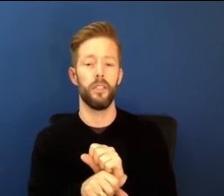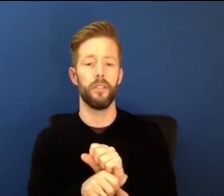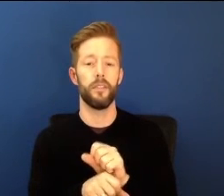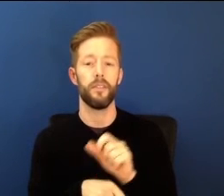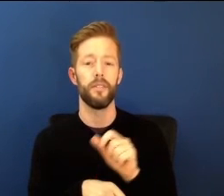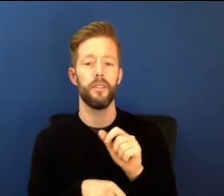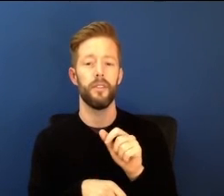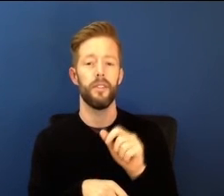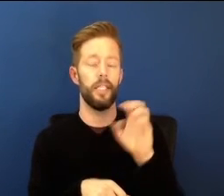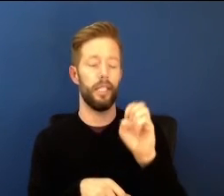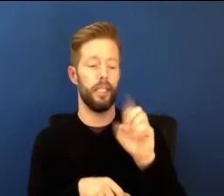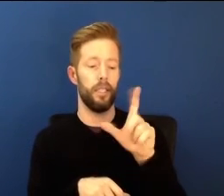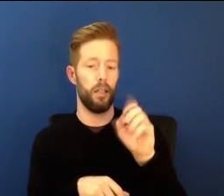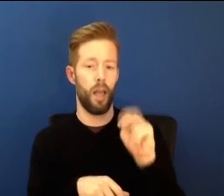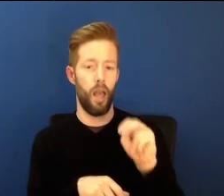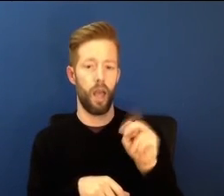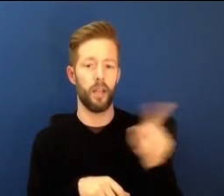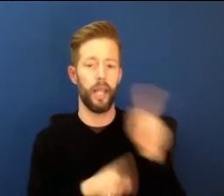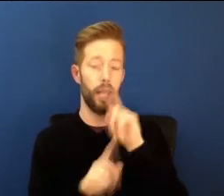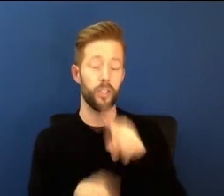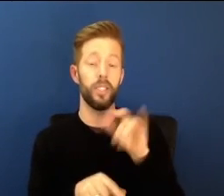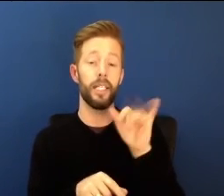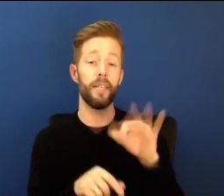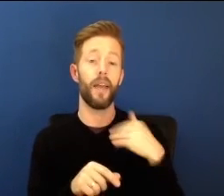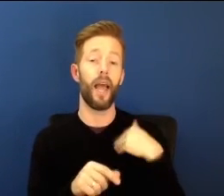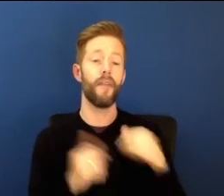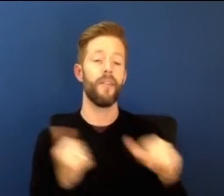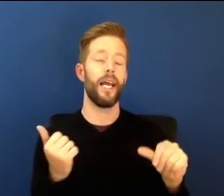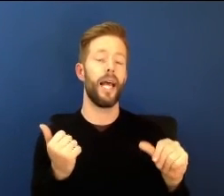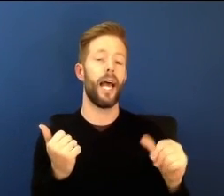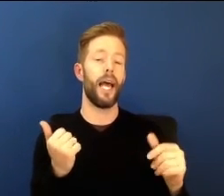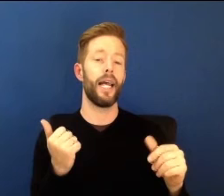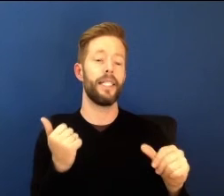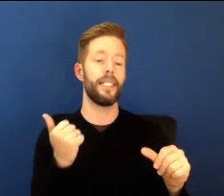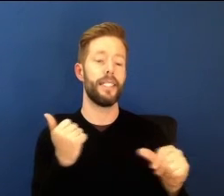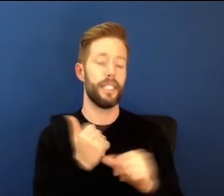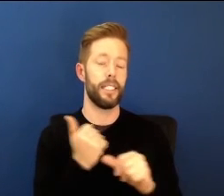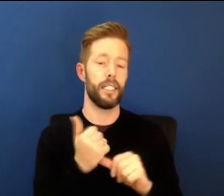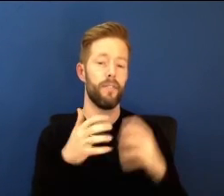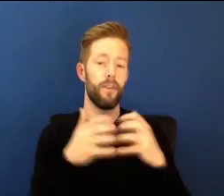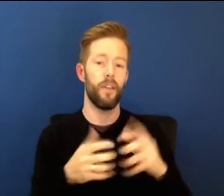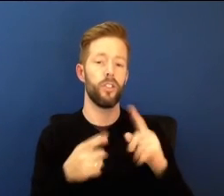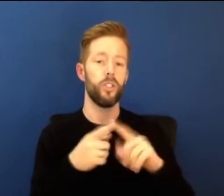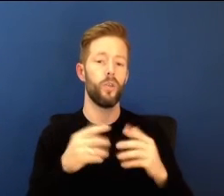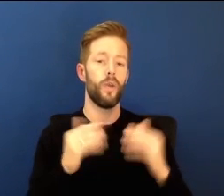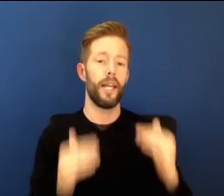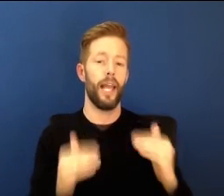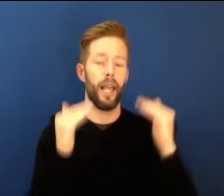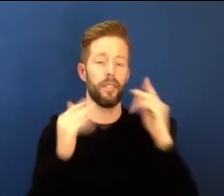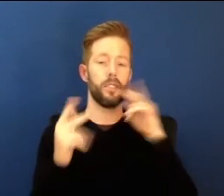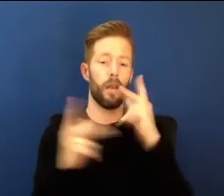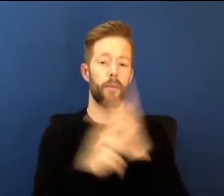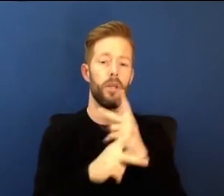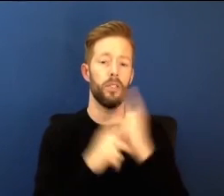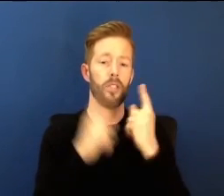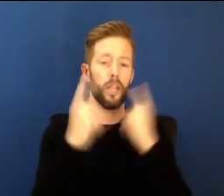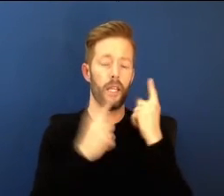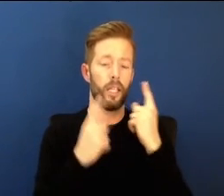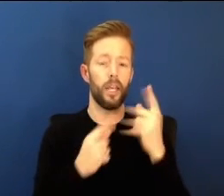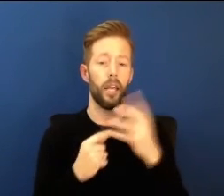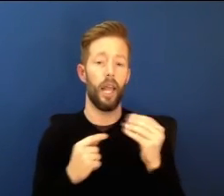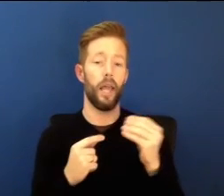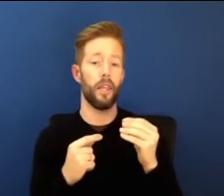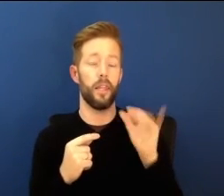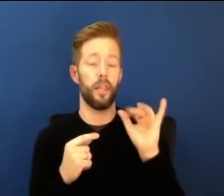actually, this is Elon who answered if there are assistive devices to enhance computational